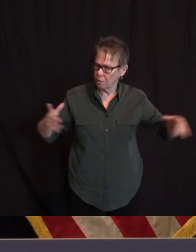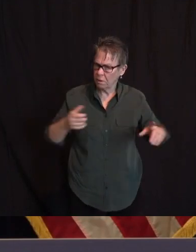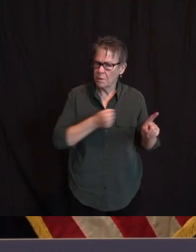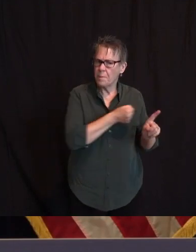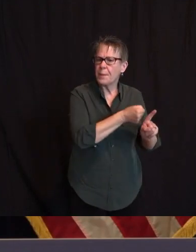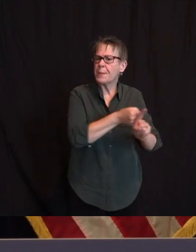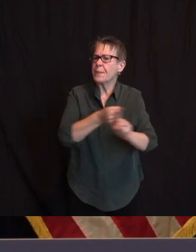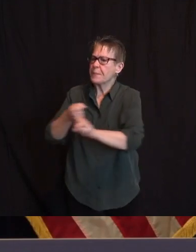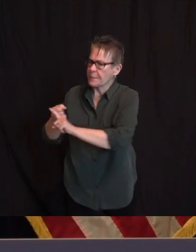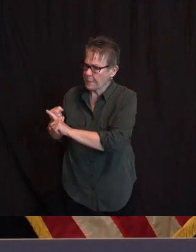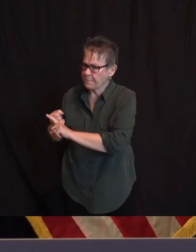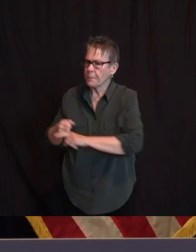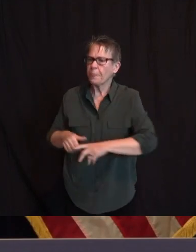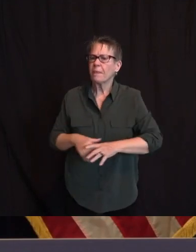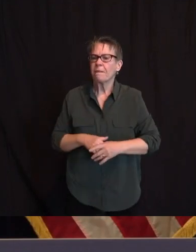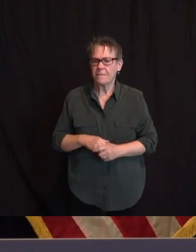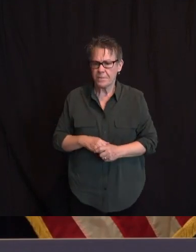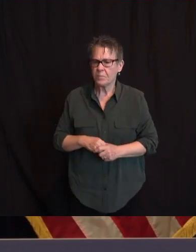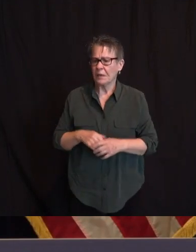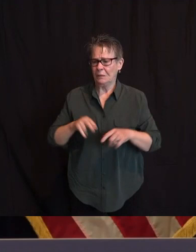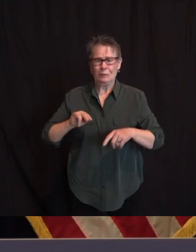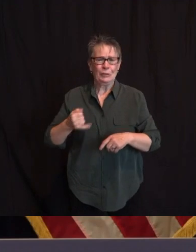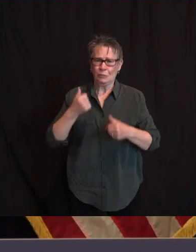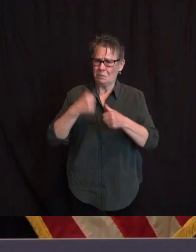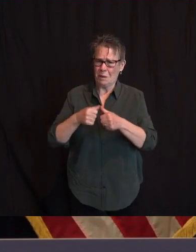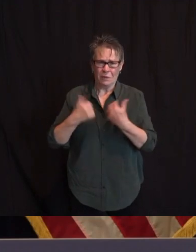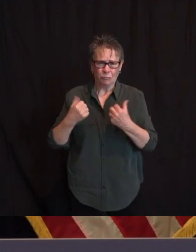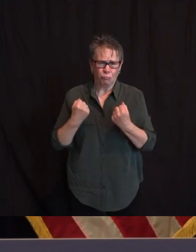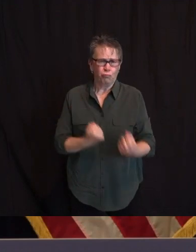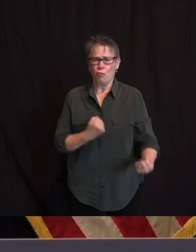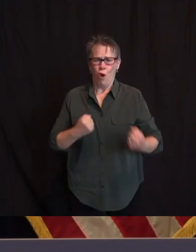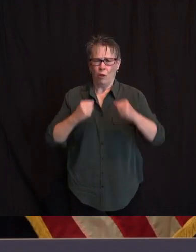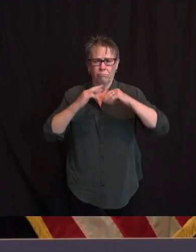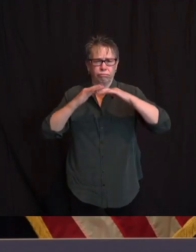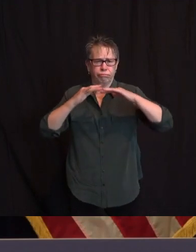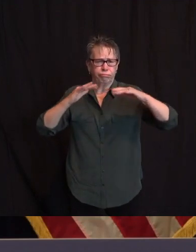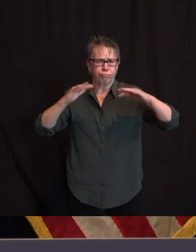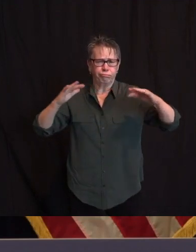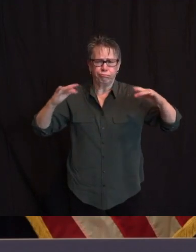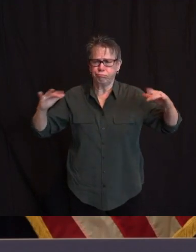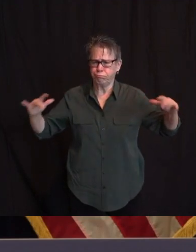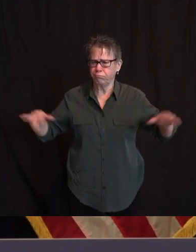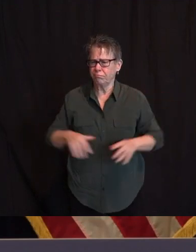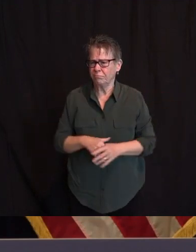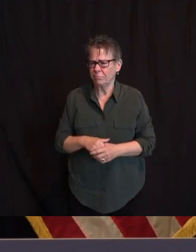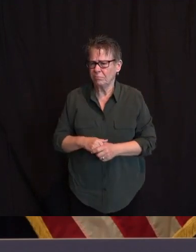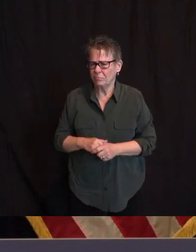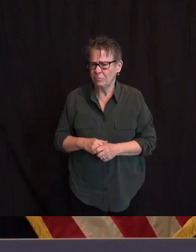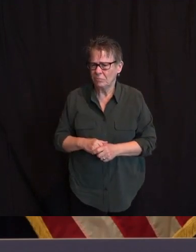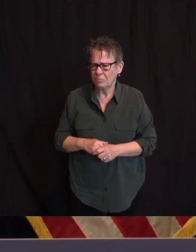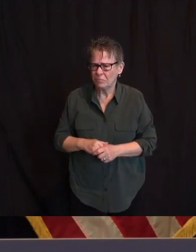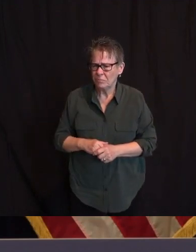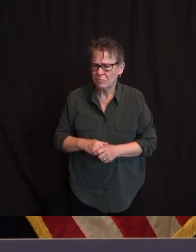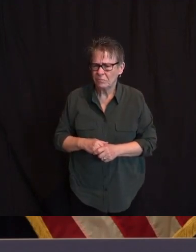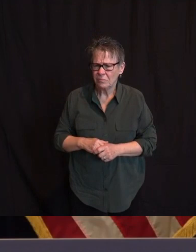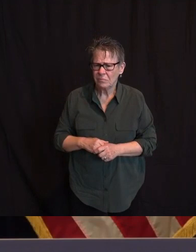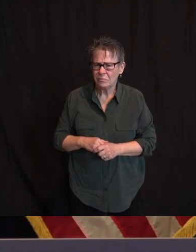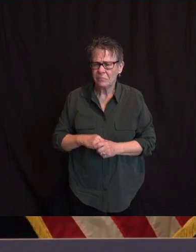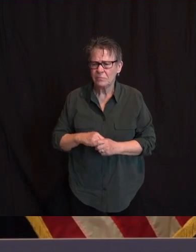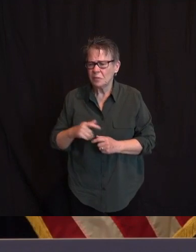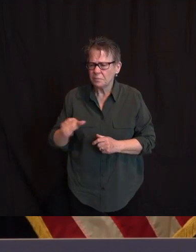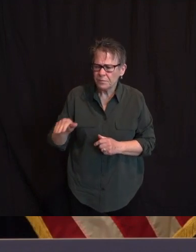Hospital beds, personal protective equipment, ventilators, the medicines that you take when you're on a